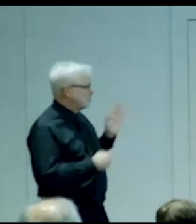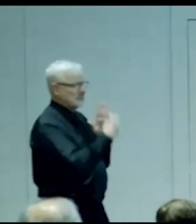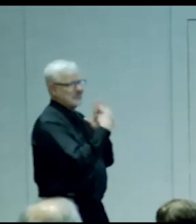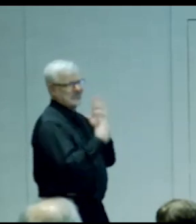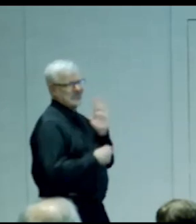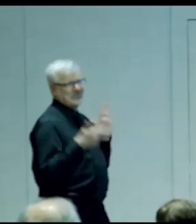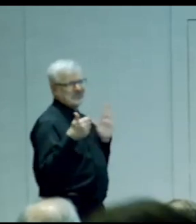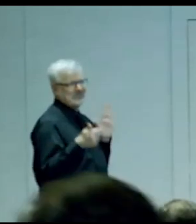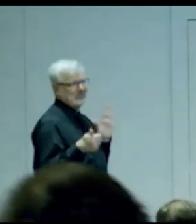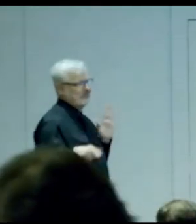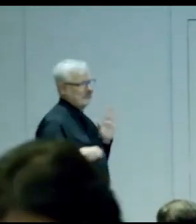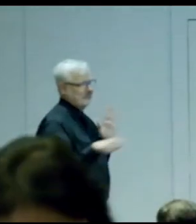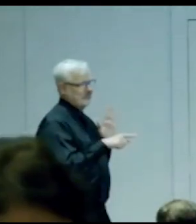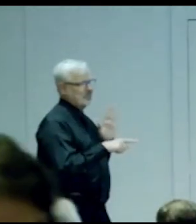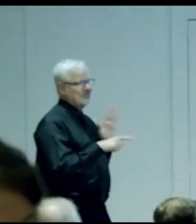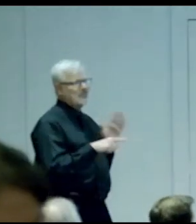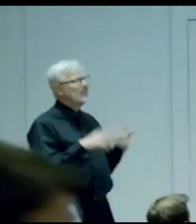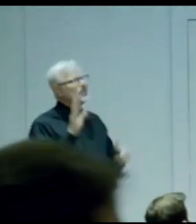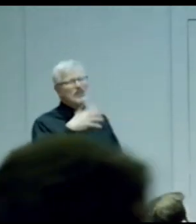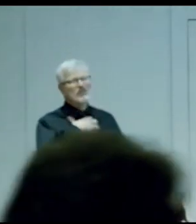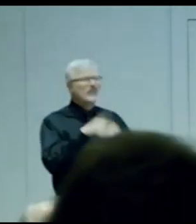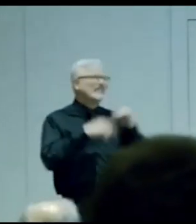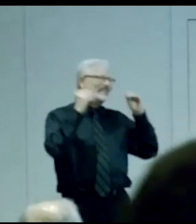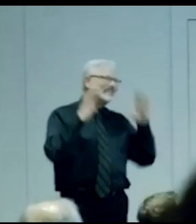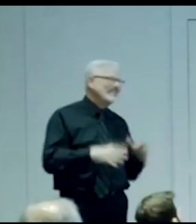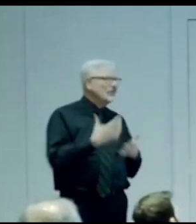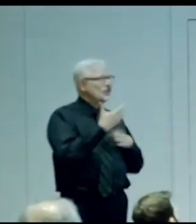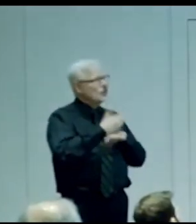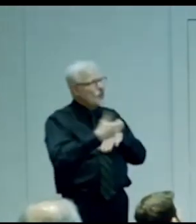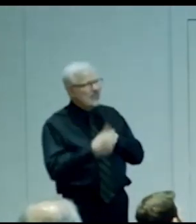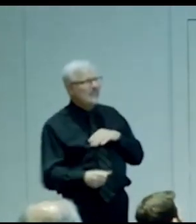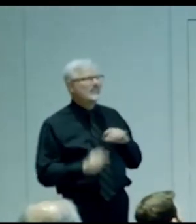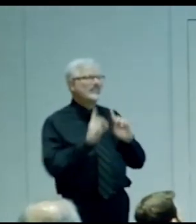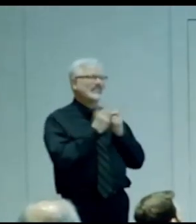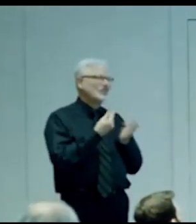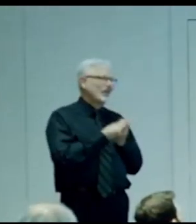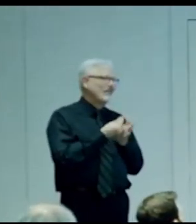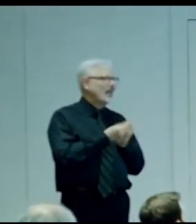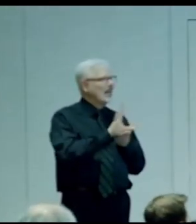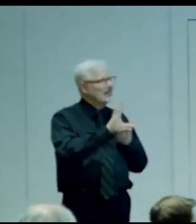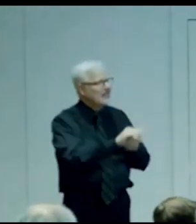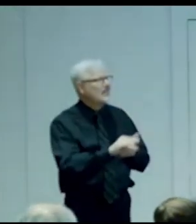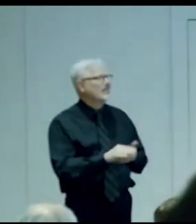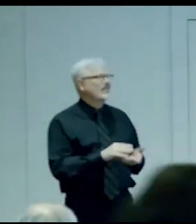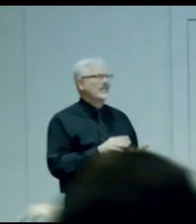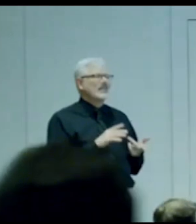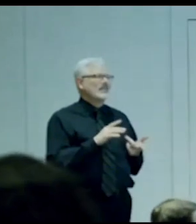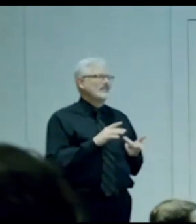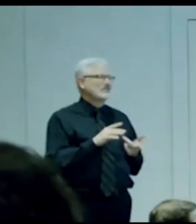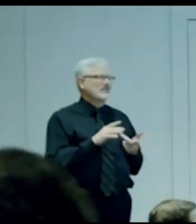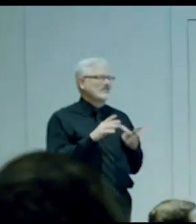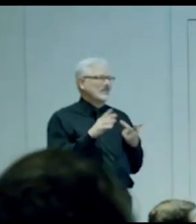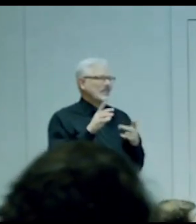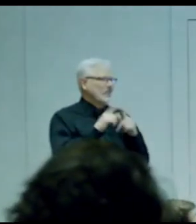are disciplinary issues, teacher shortages, district funding, and we always have then